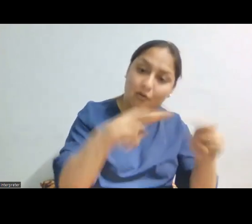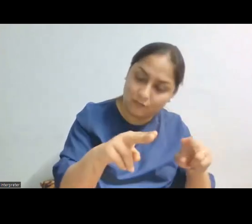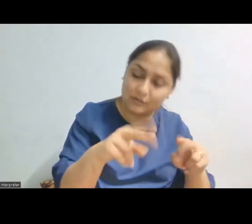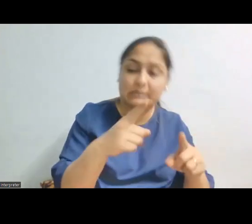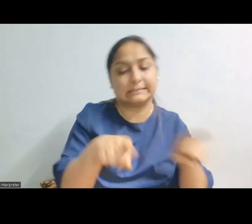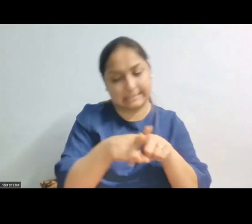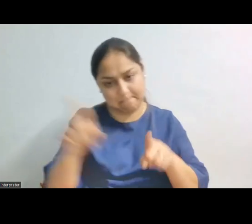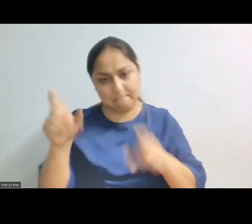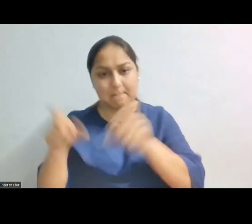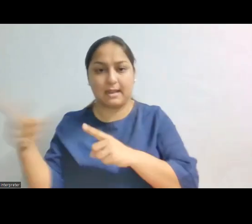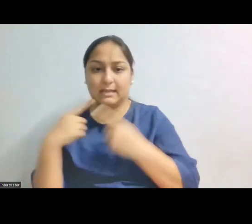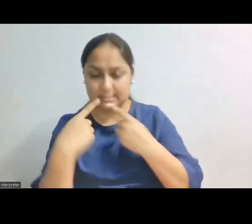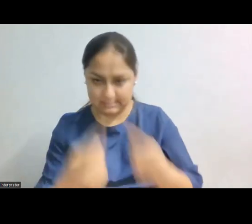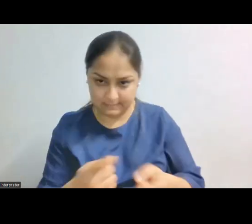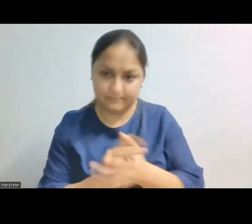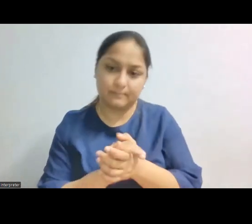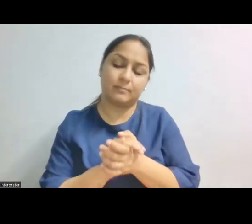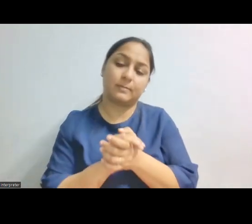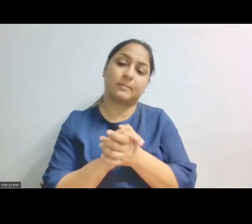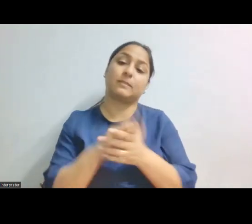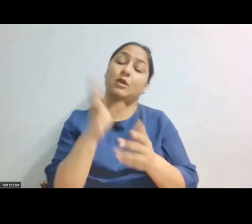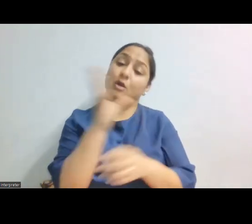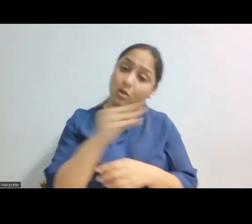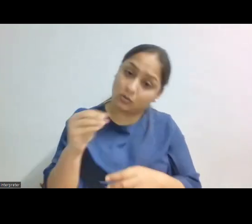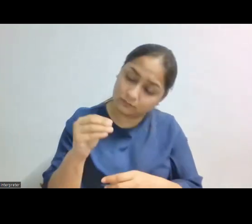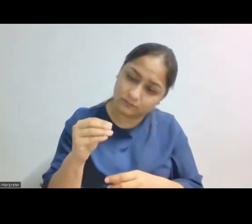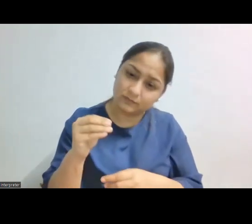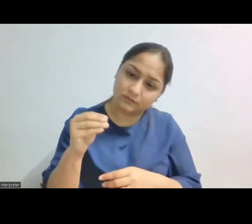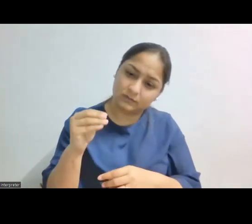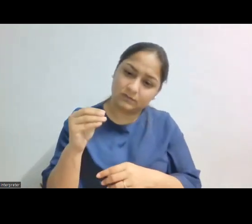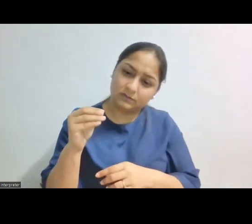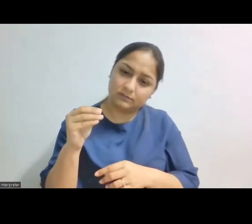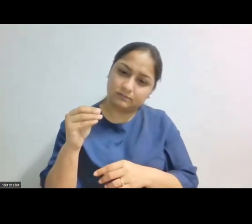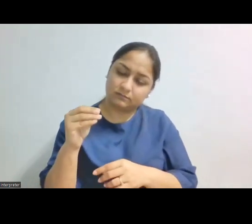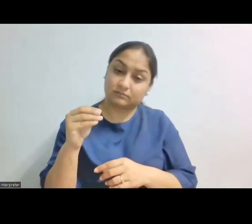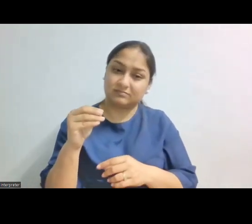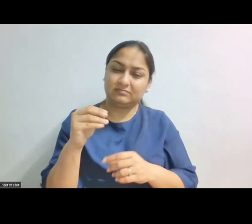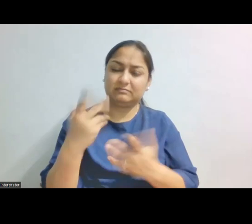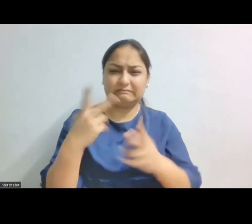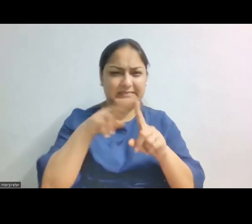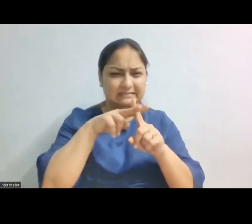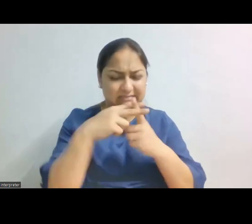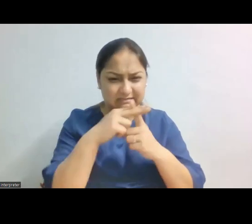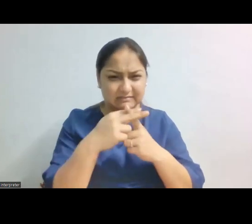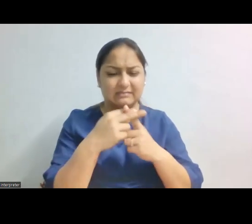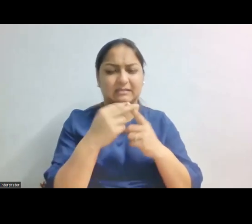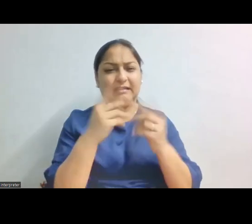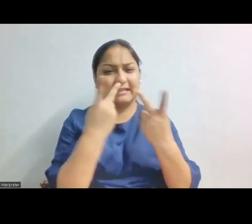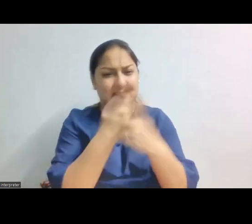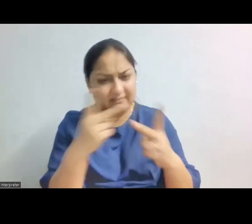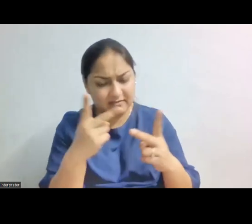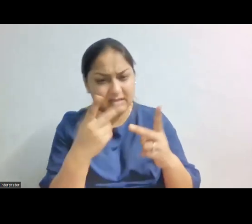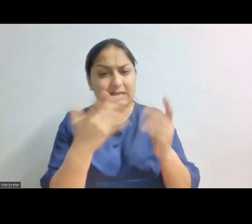made. And then also in terms of mechanisms to strengthen the transition from skill